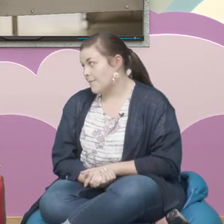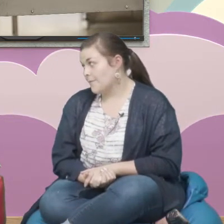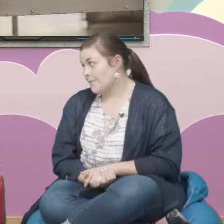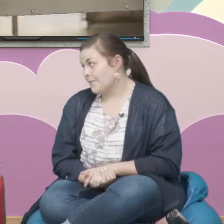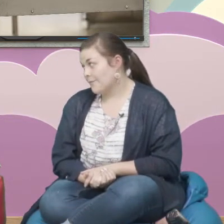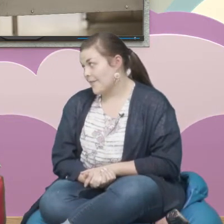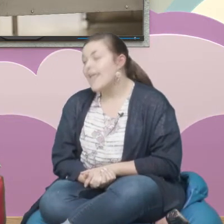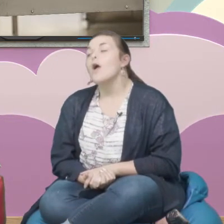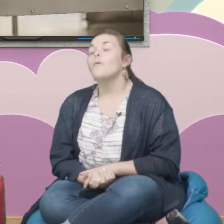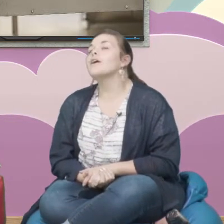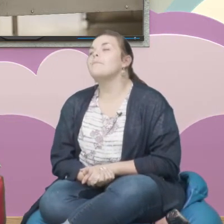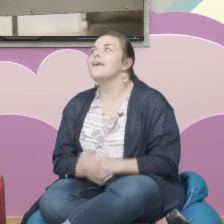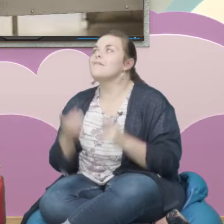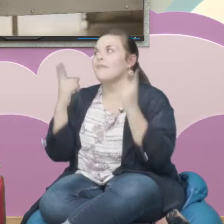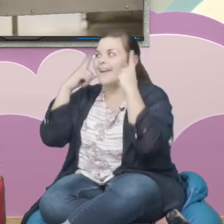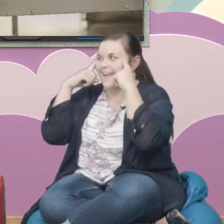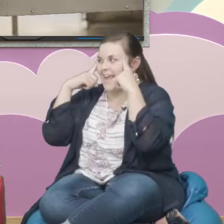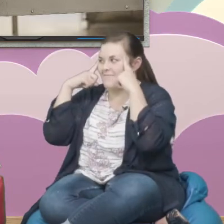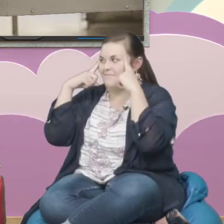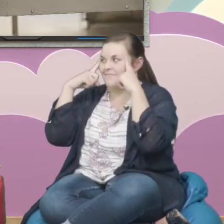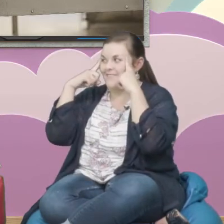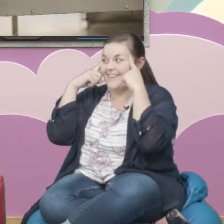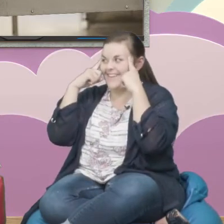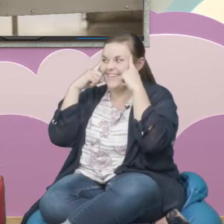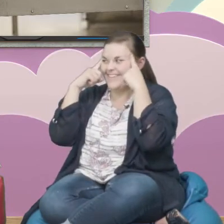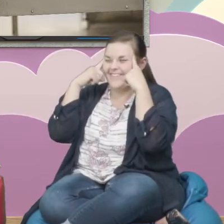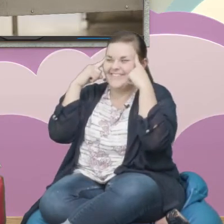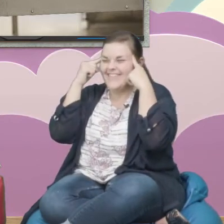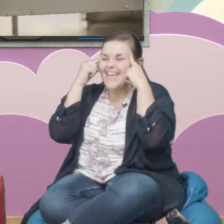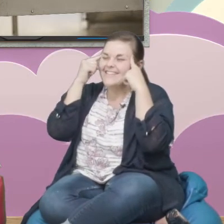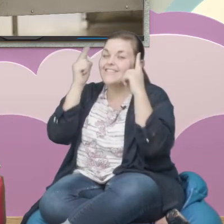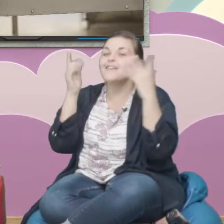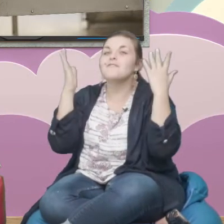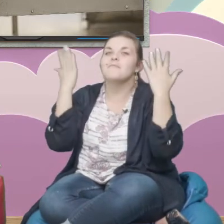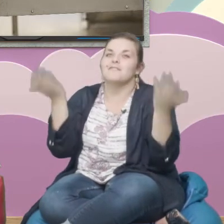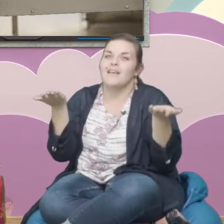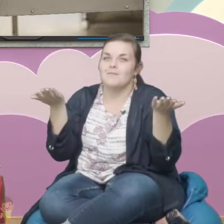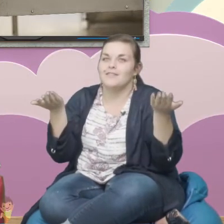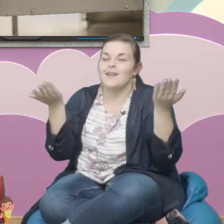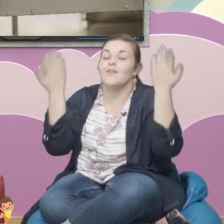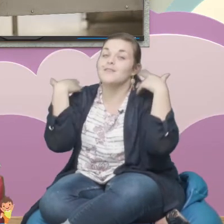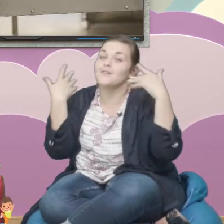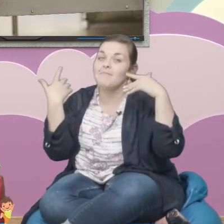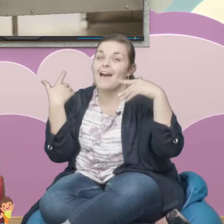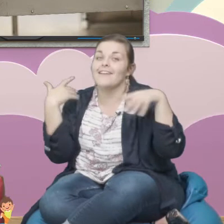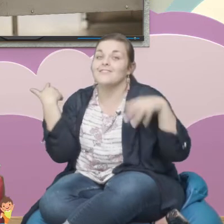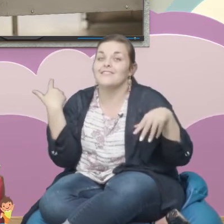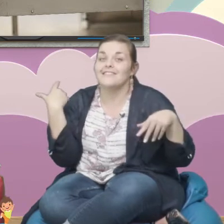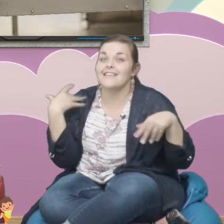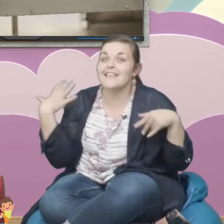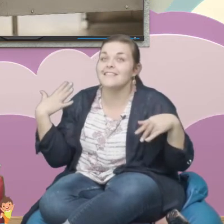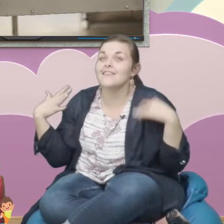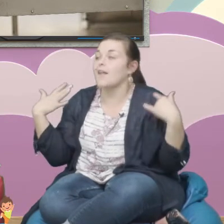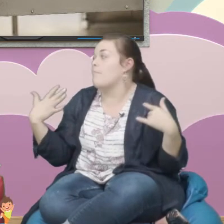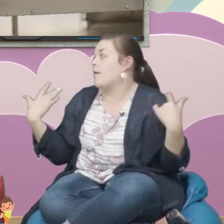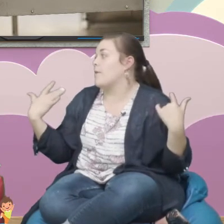doing? What are we doing? We are going to play a brain game. Yeah. Today's all about sandwiches. And on the screen behind us, you can see